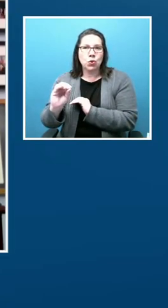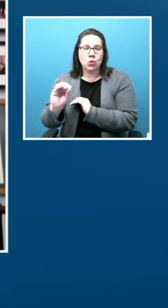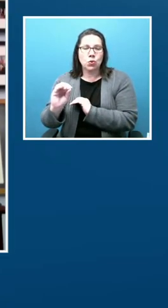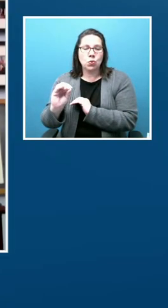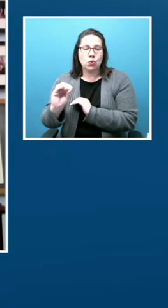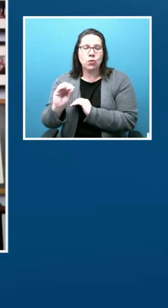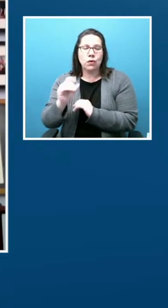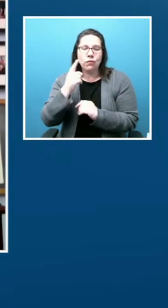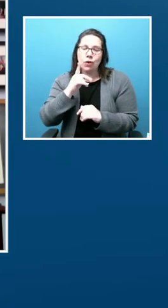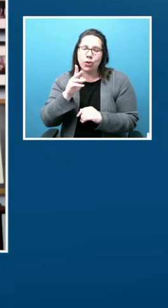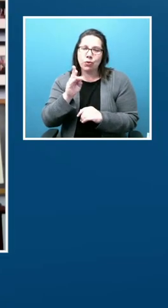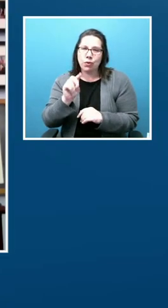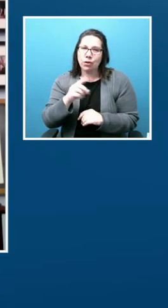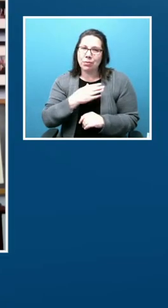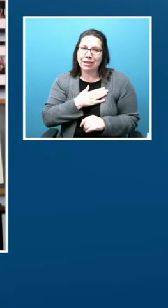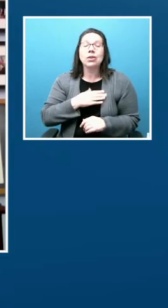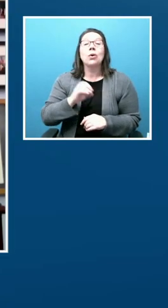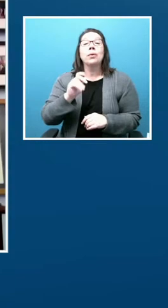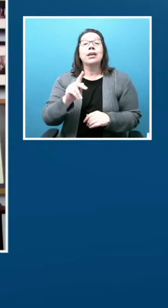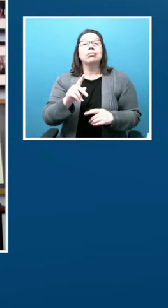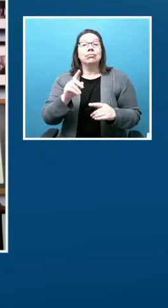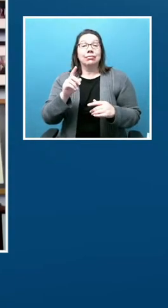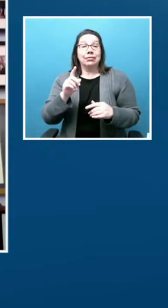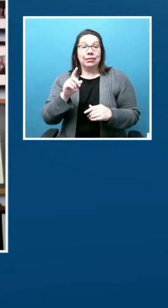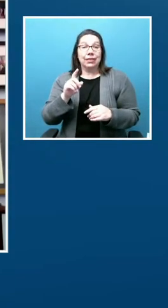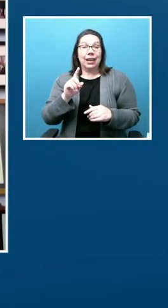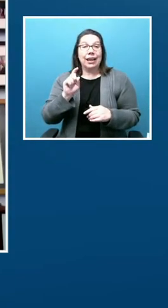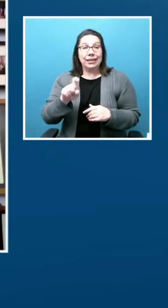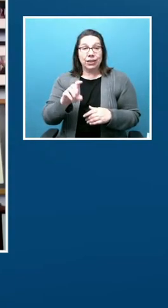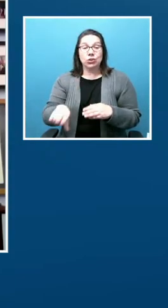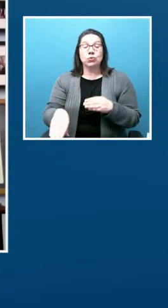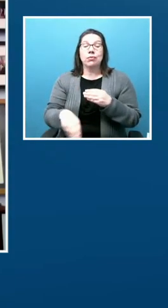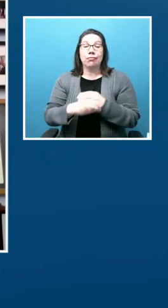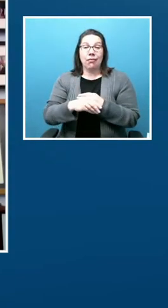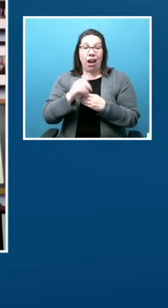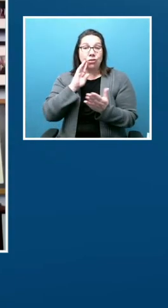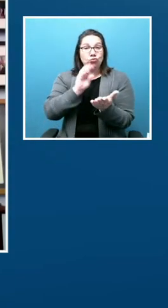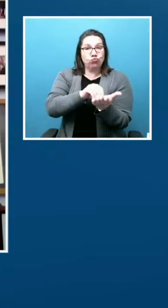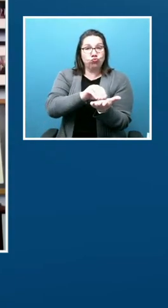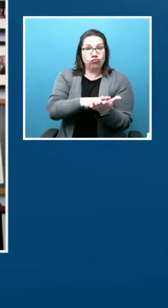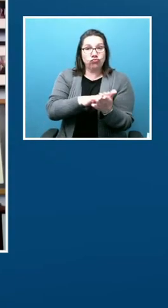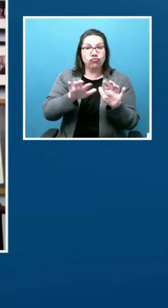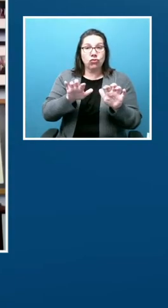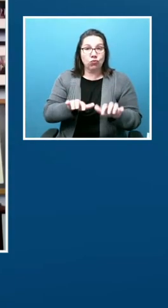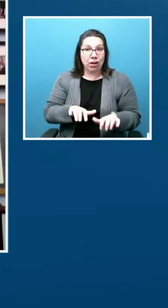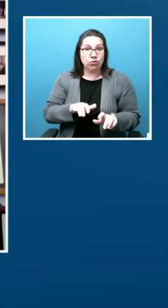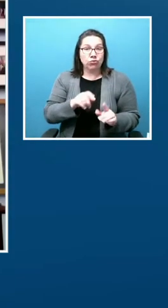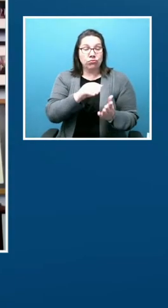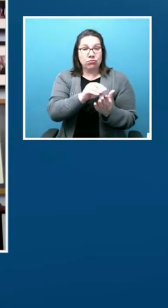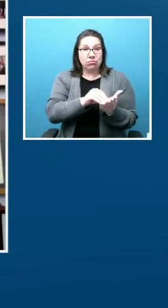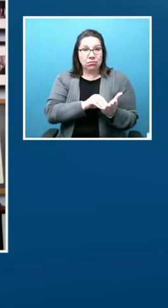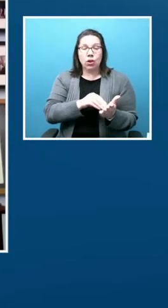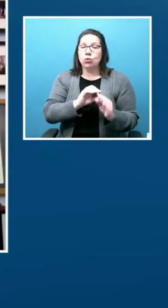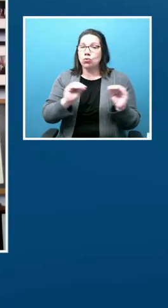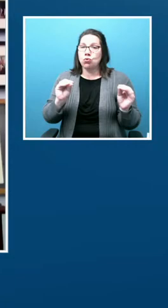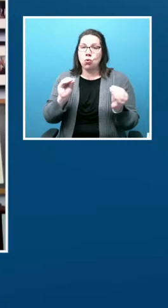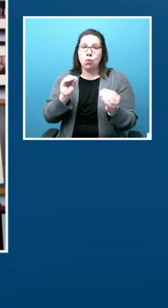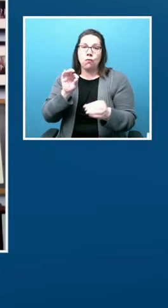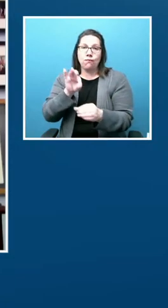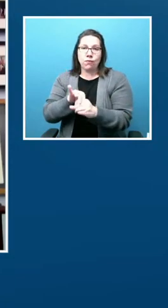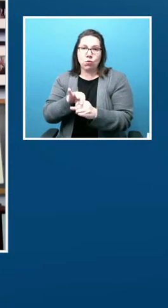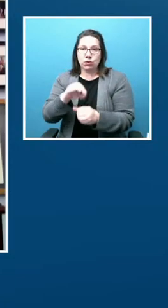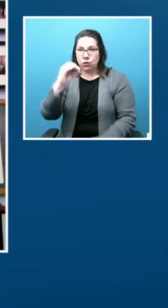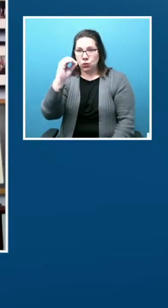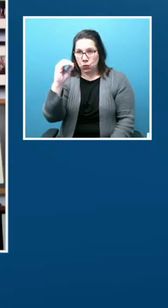record. Okay. Folks, I would just like to add for the record, there were no votes, zero